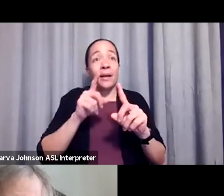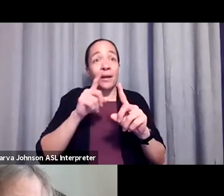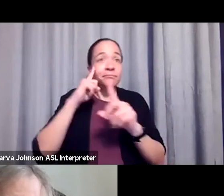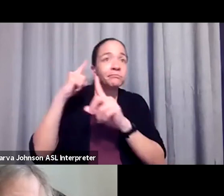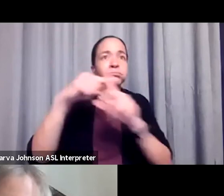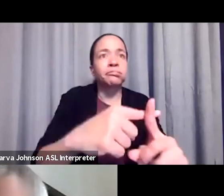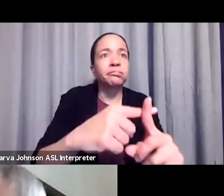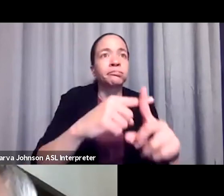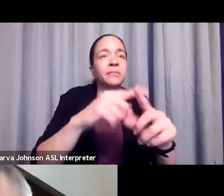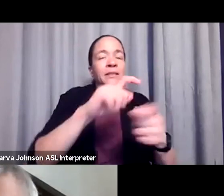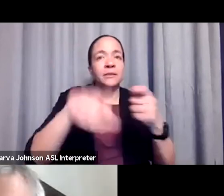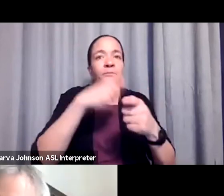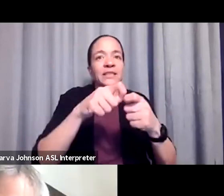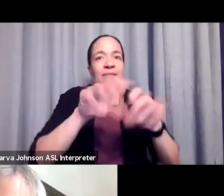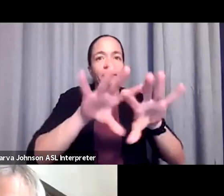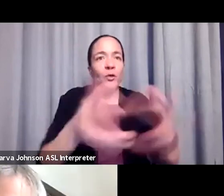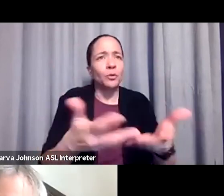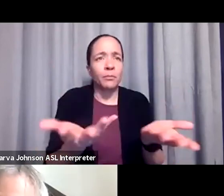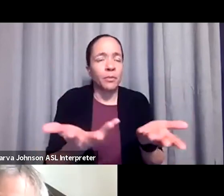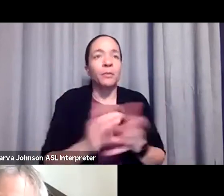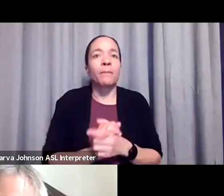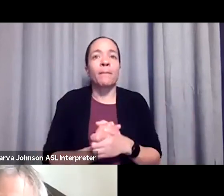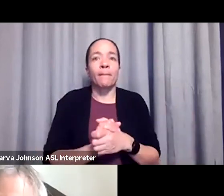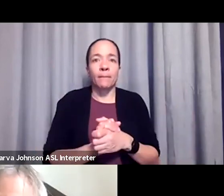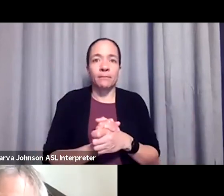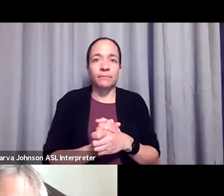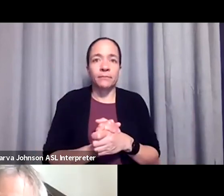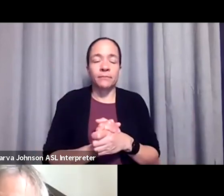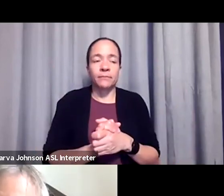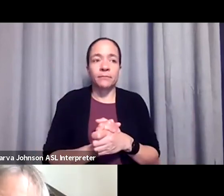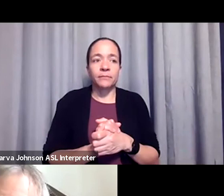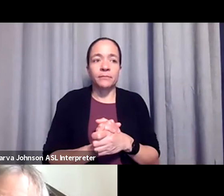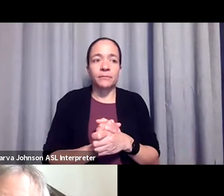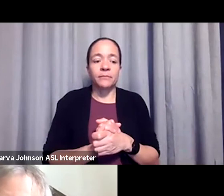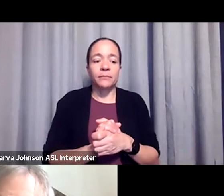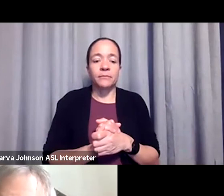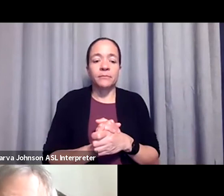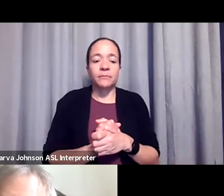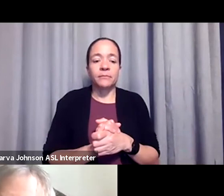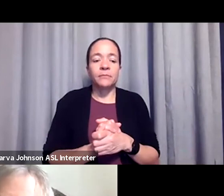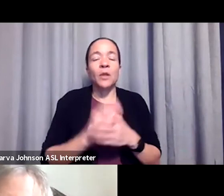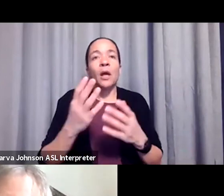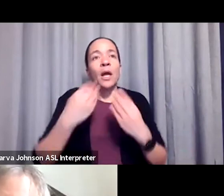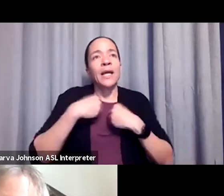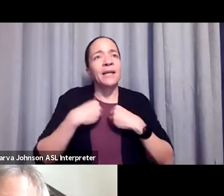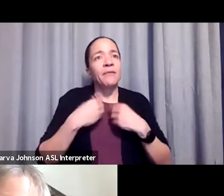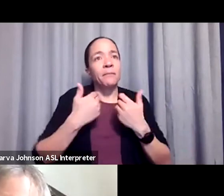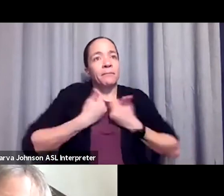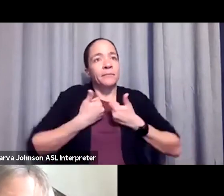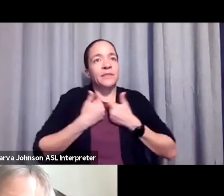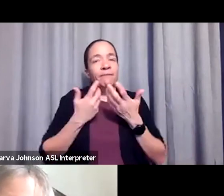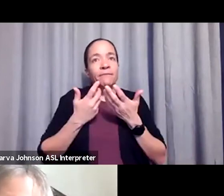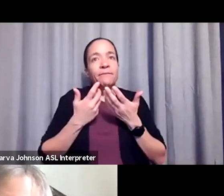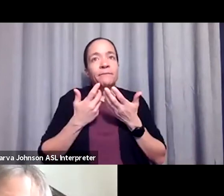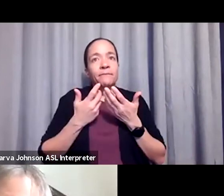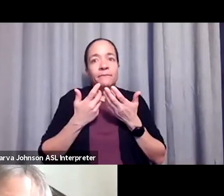did this? And giving yourself a way to measure that and a way for people to engage in it. You know, that's the